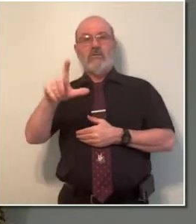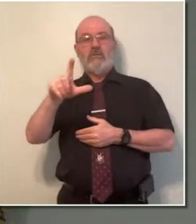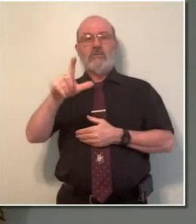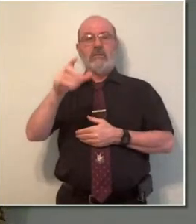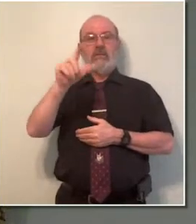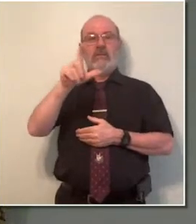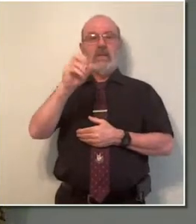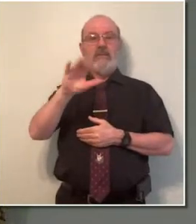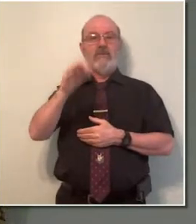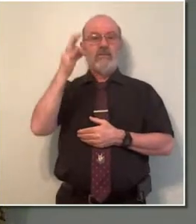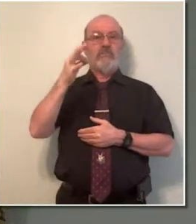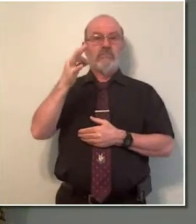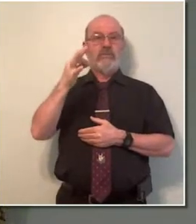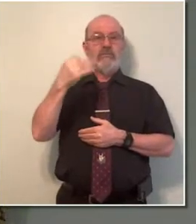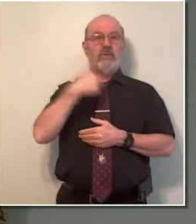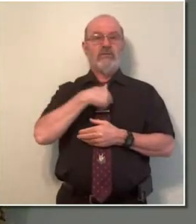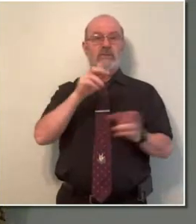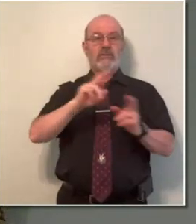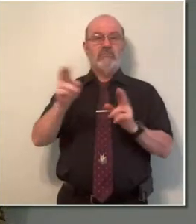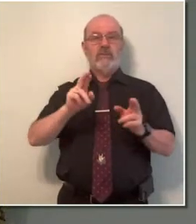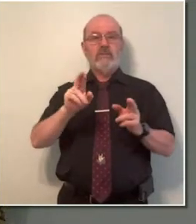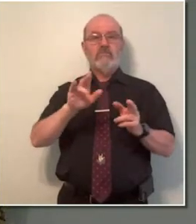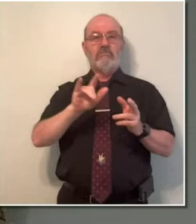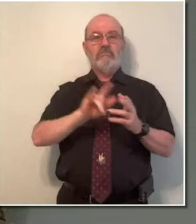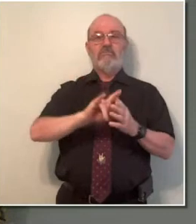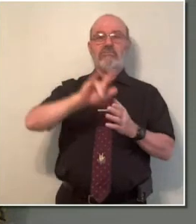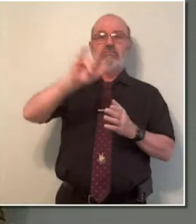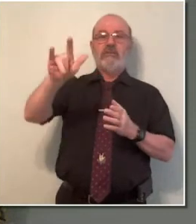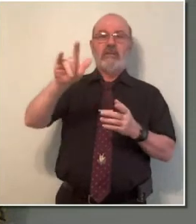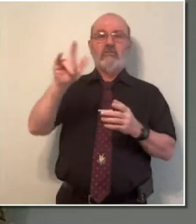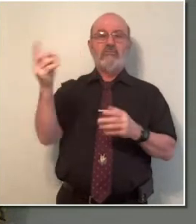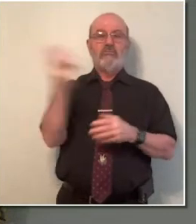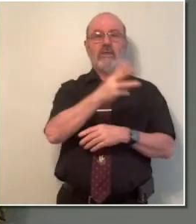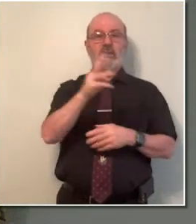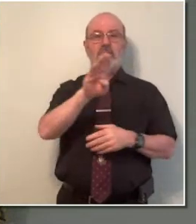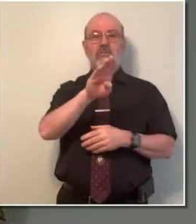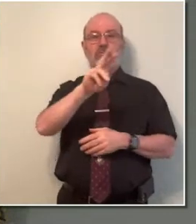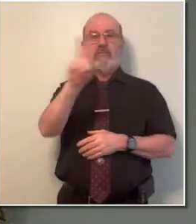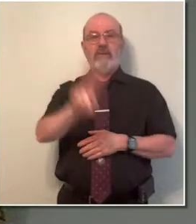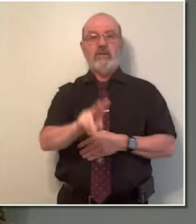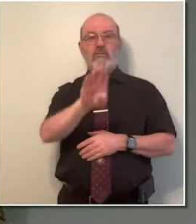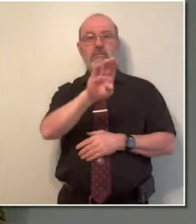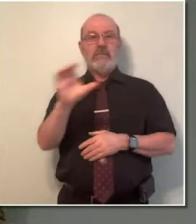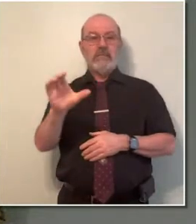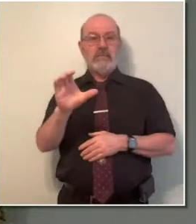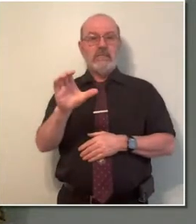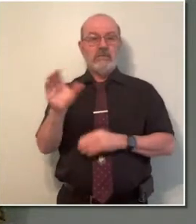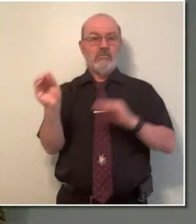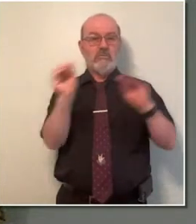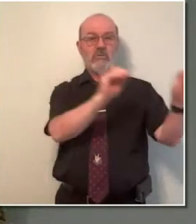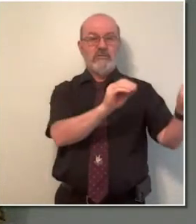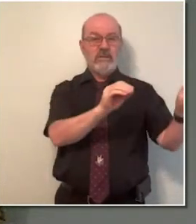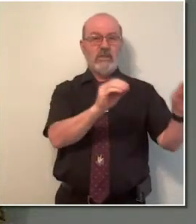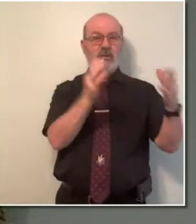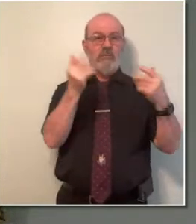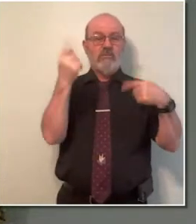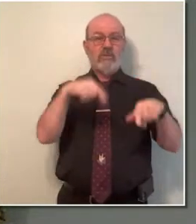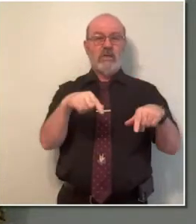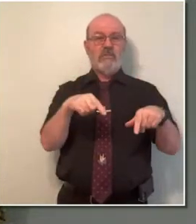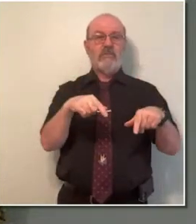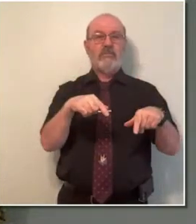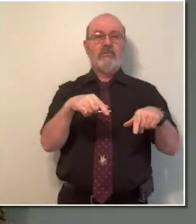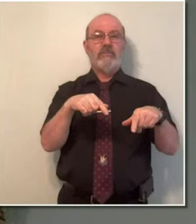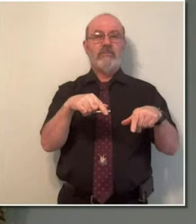are just getting ready to head out west to Vancouver, British Columbia, and hope that you'll come. We